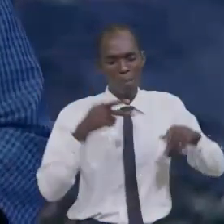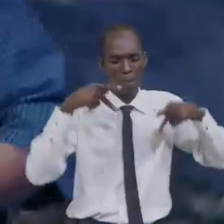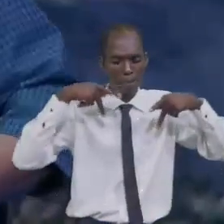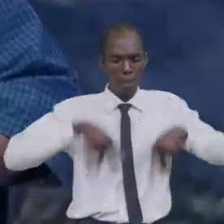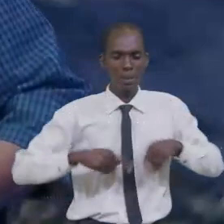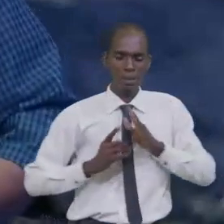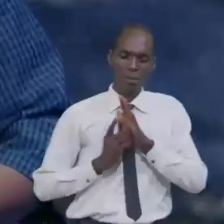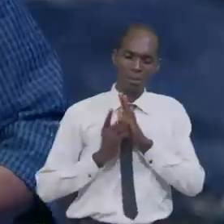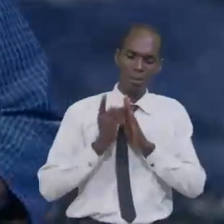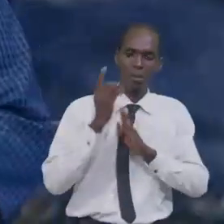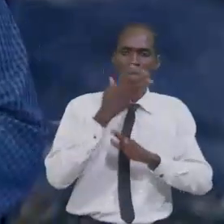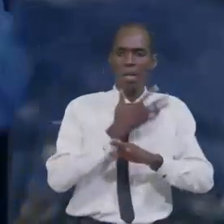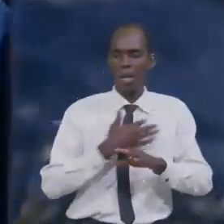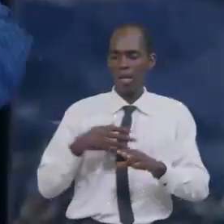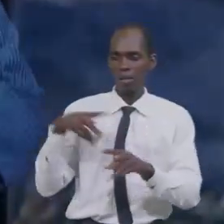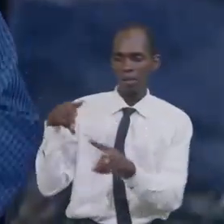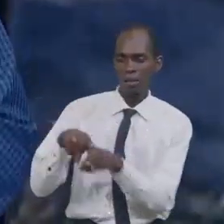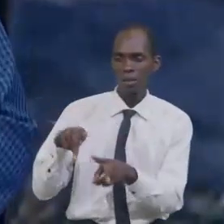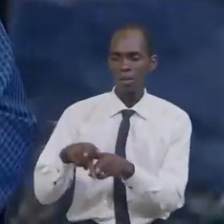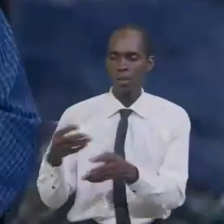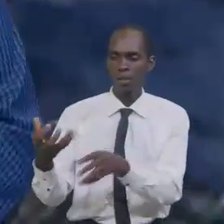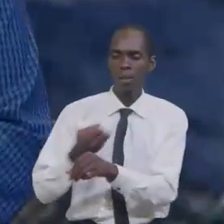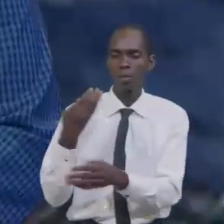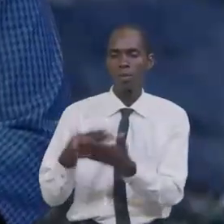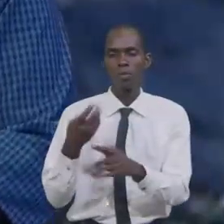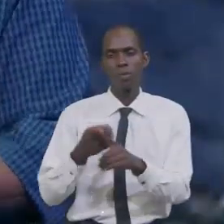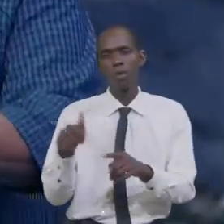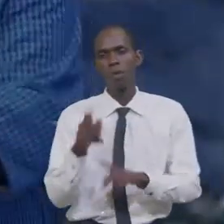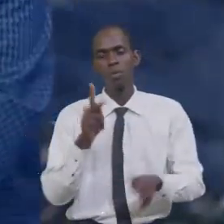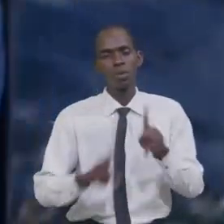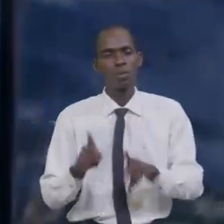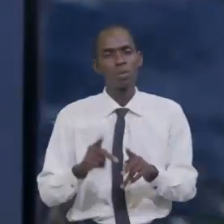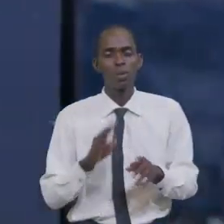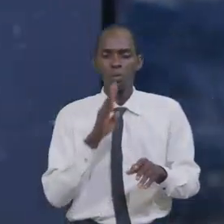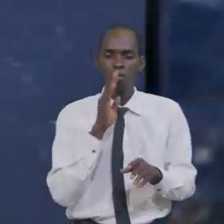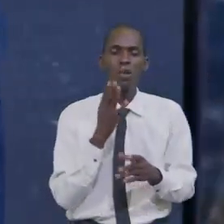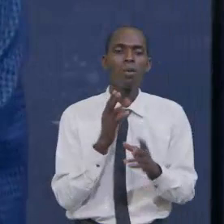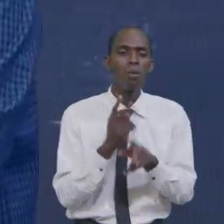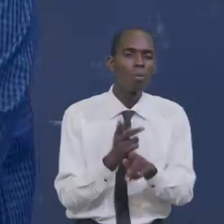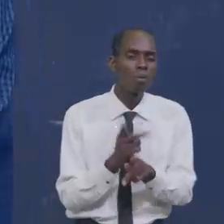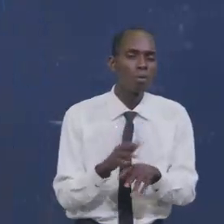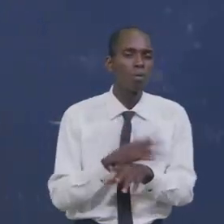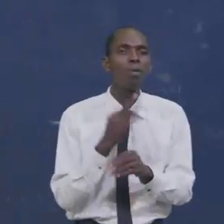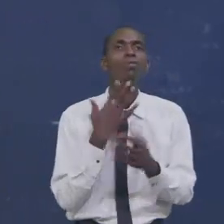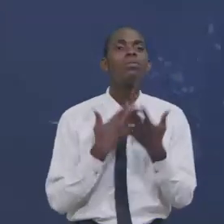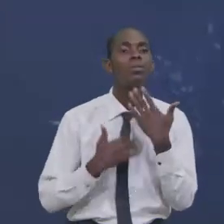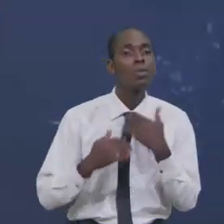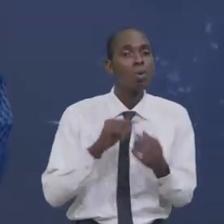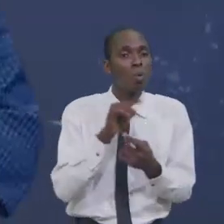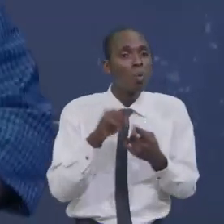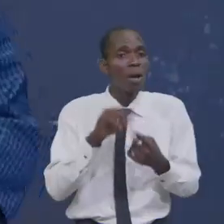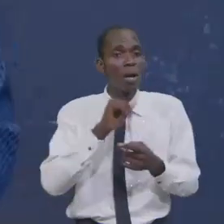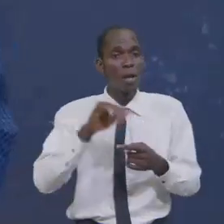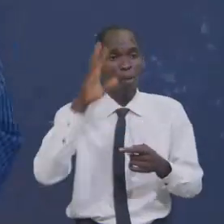other people. Get what they have. Beware of covetousness. For a man's life consisted